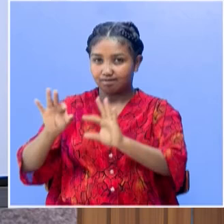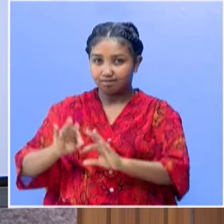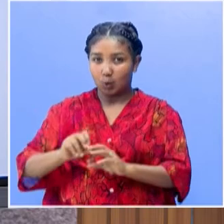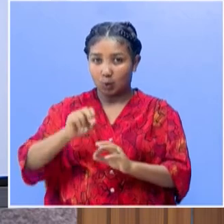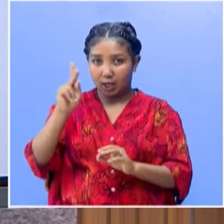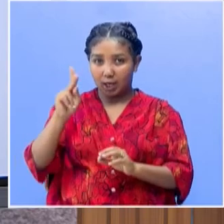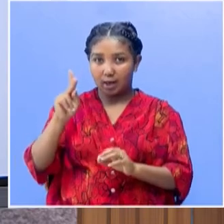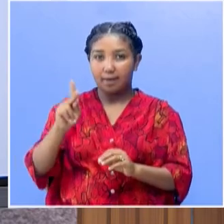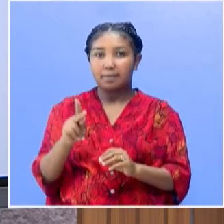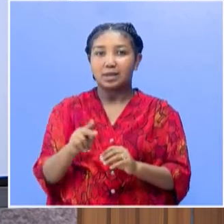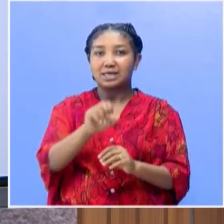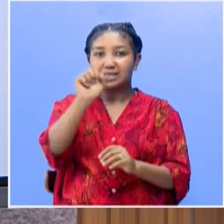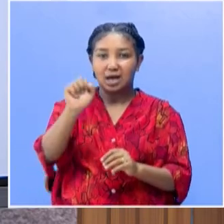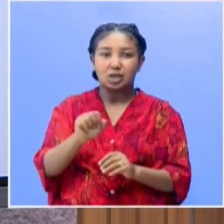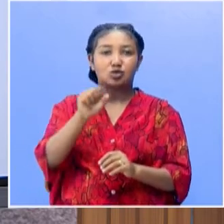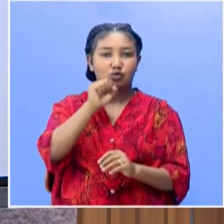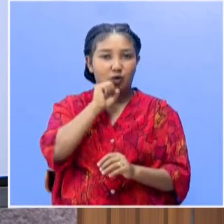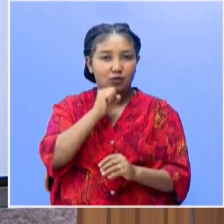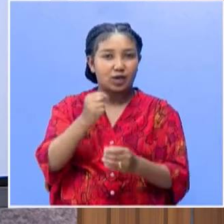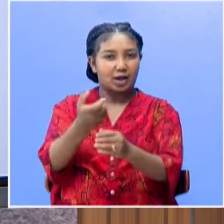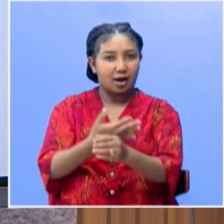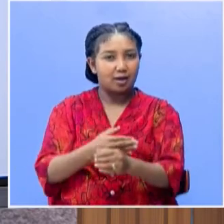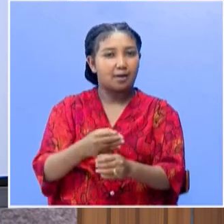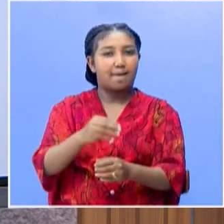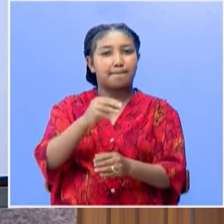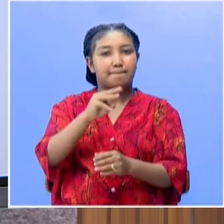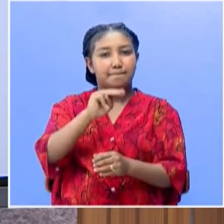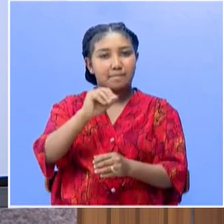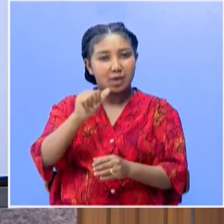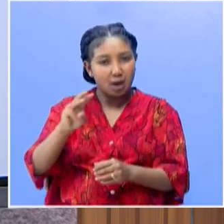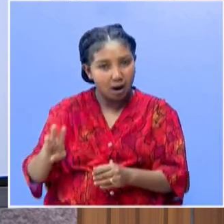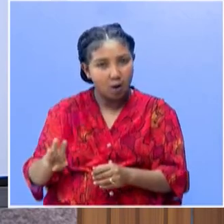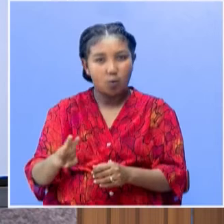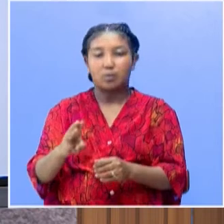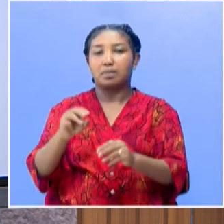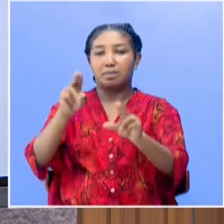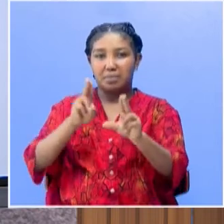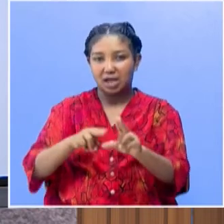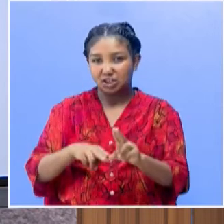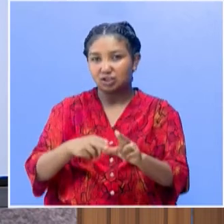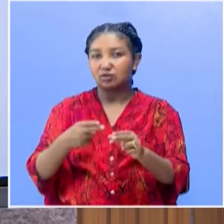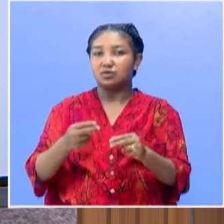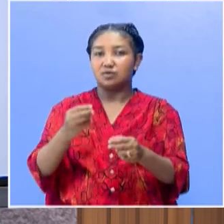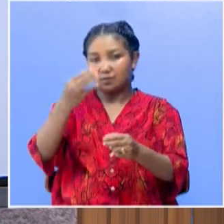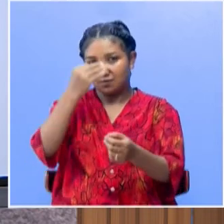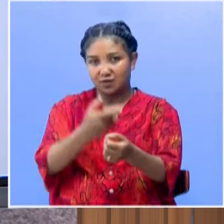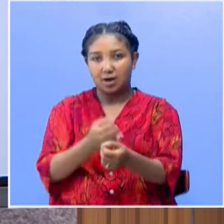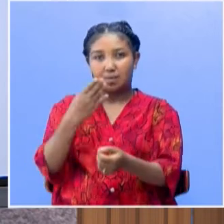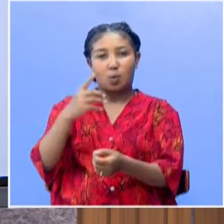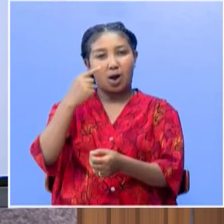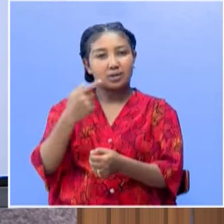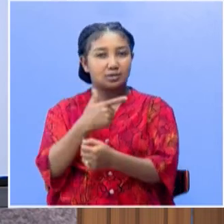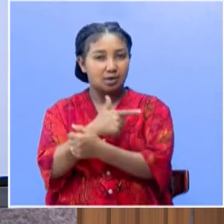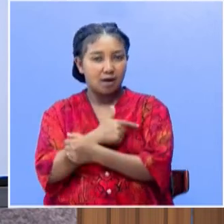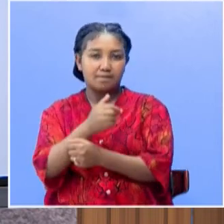Okay? Saturday, Sophie, garden, meow. Bench, kitten, white, fur, blue eyes,